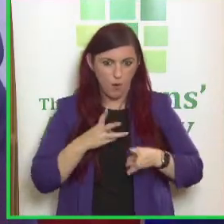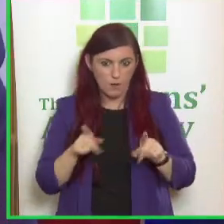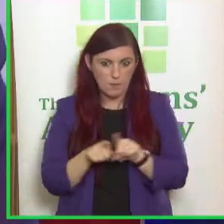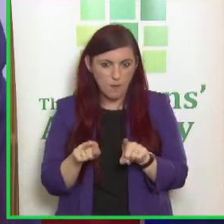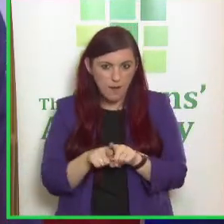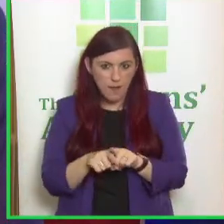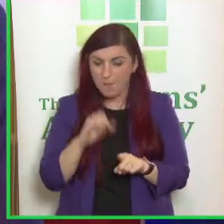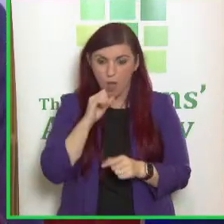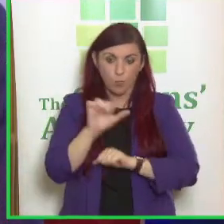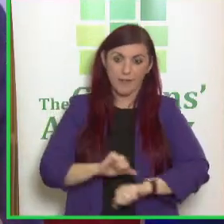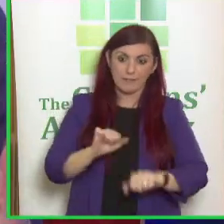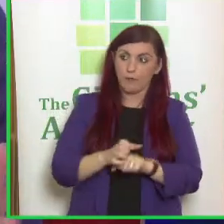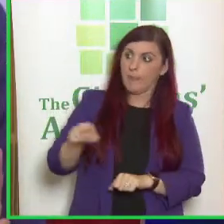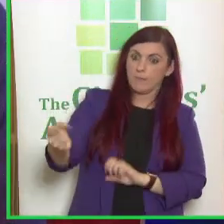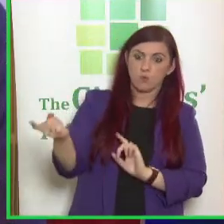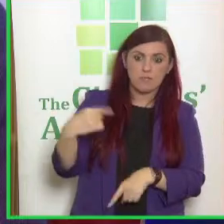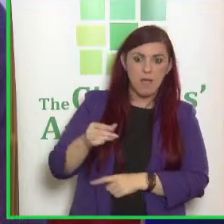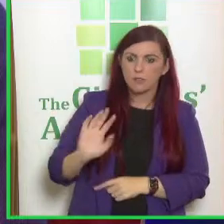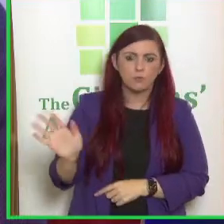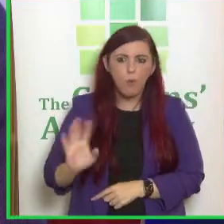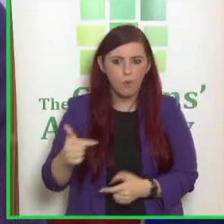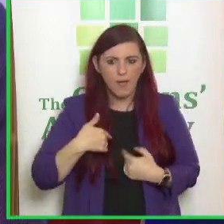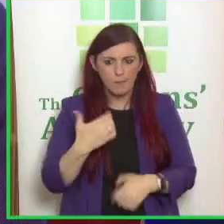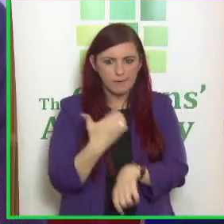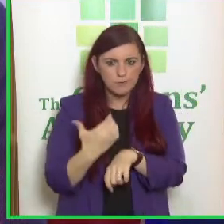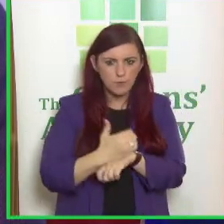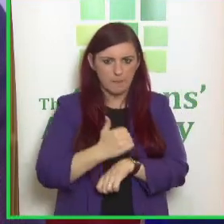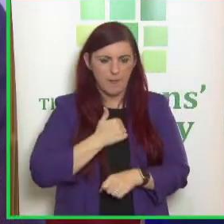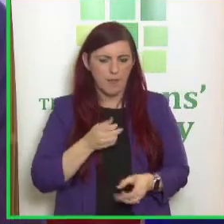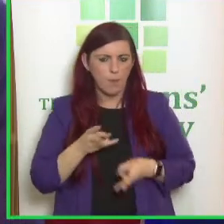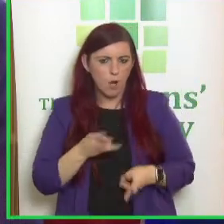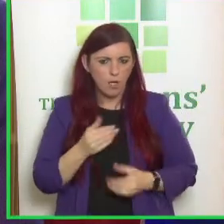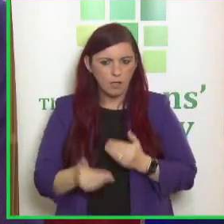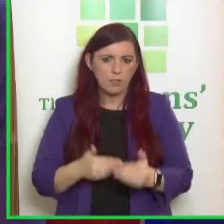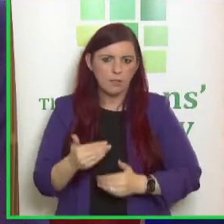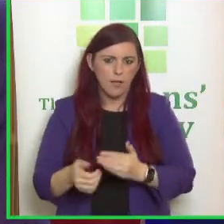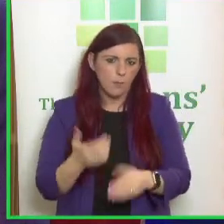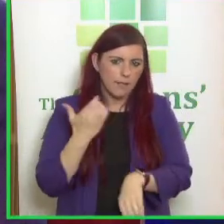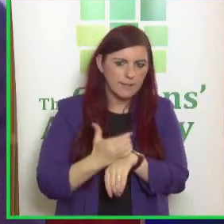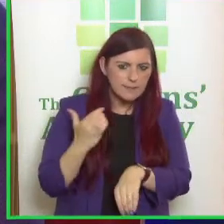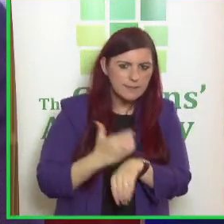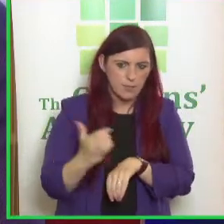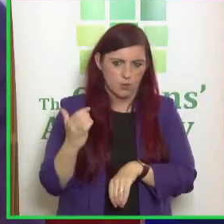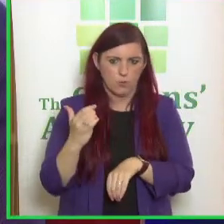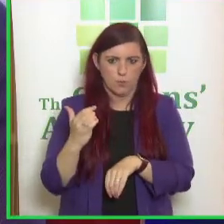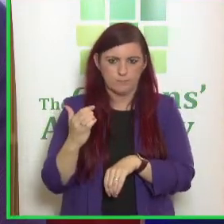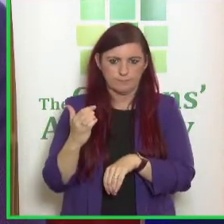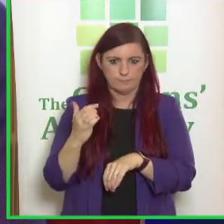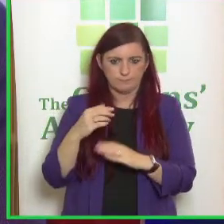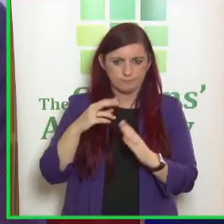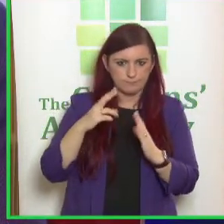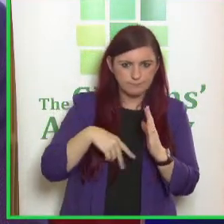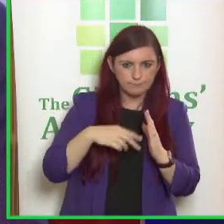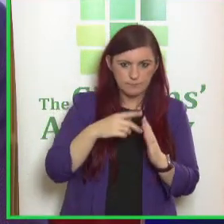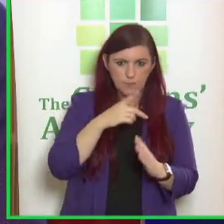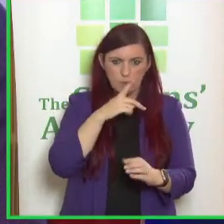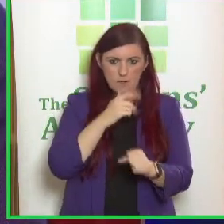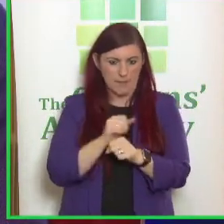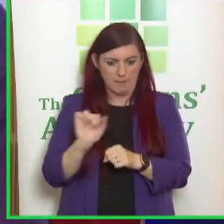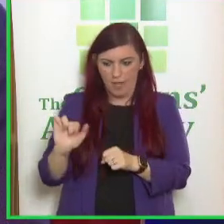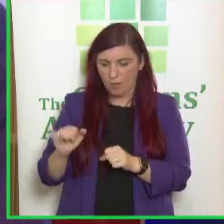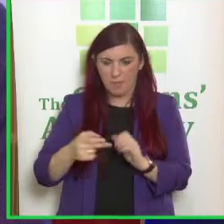be waiting for the Oireachtas committee to report. I'll continue in relation to what I've just spoken about there around